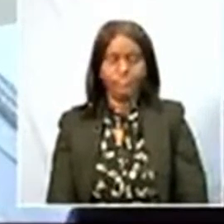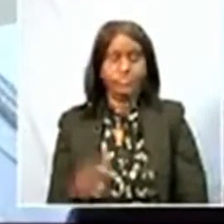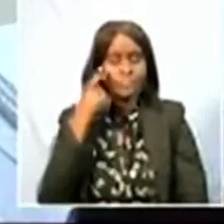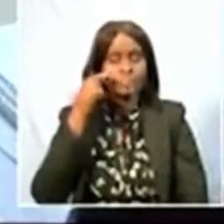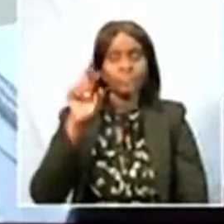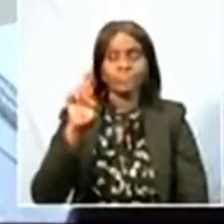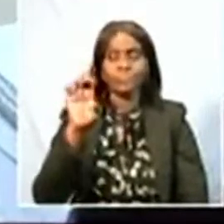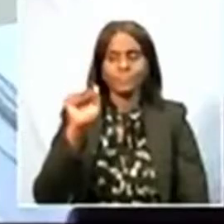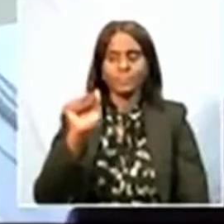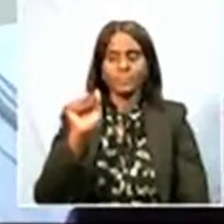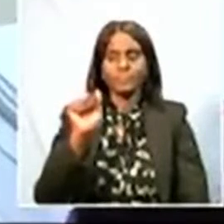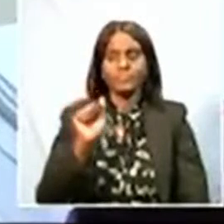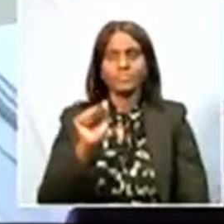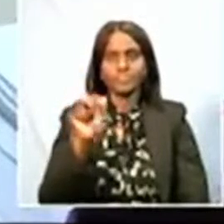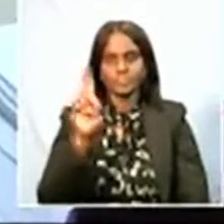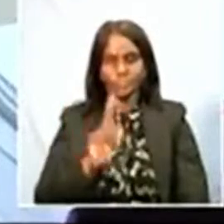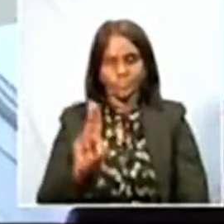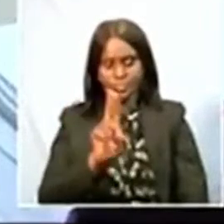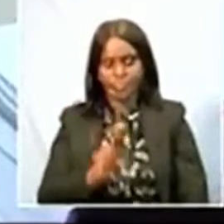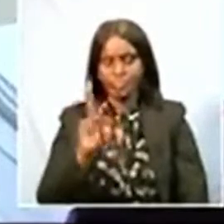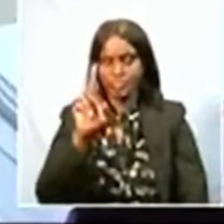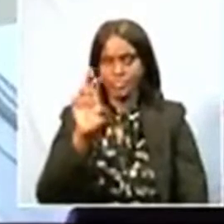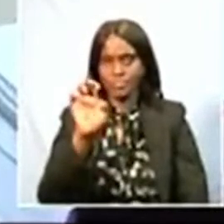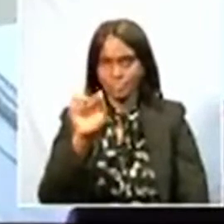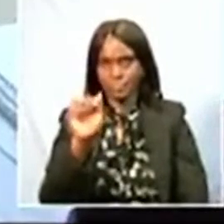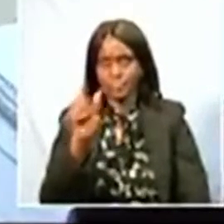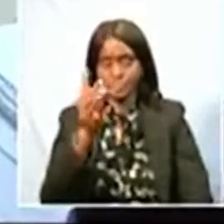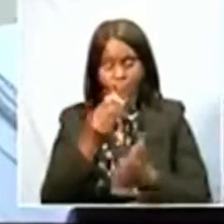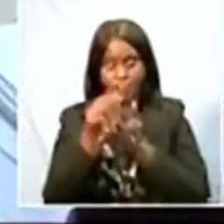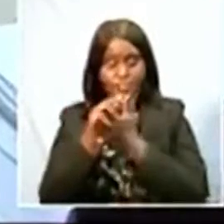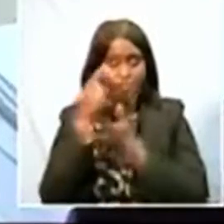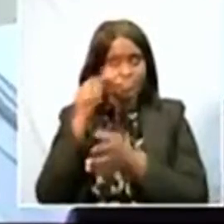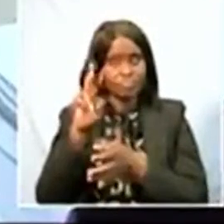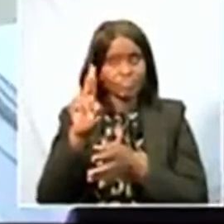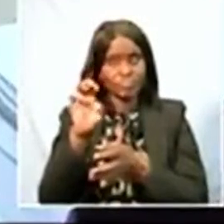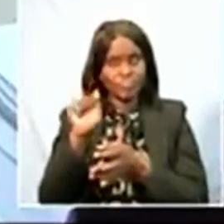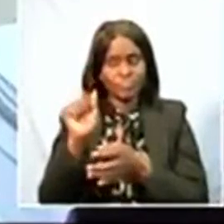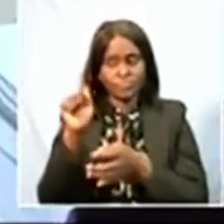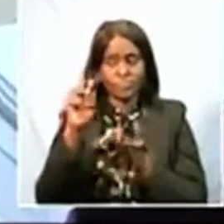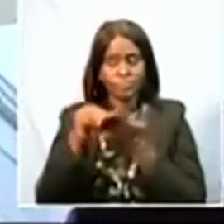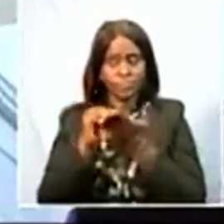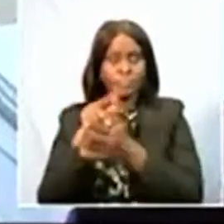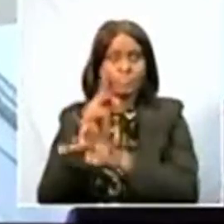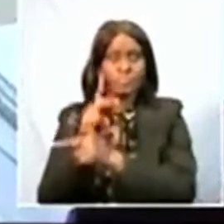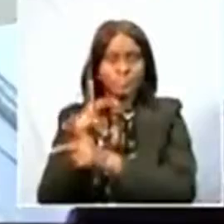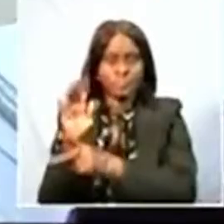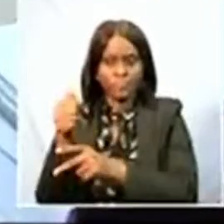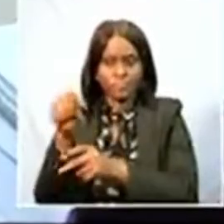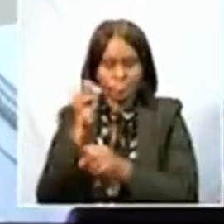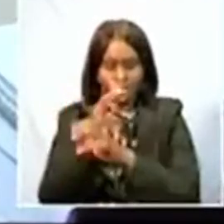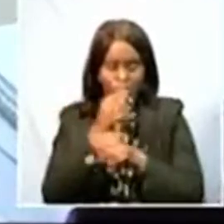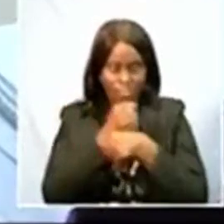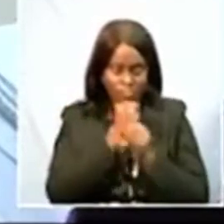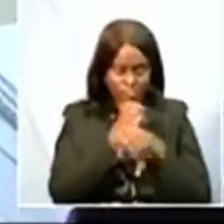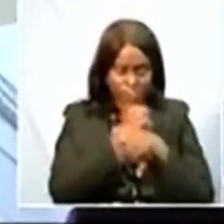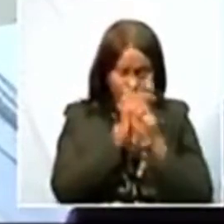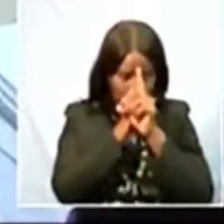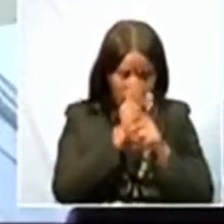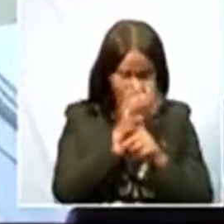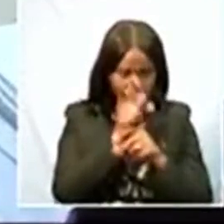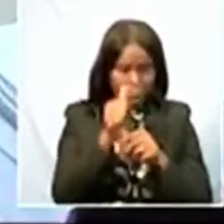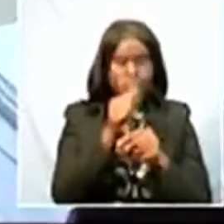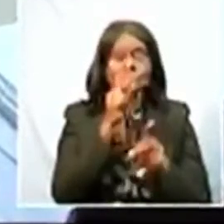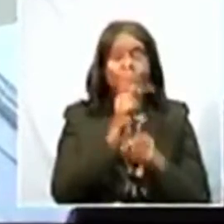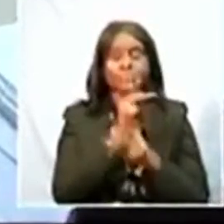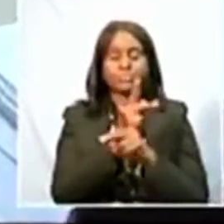RIA. I'll use RIA. Money is for RIA, 1 million sitting there. You already made a decision. You